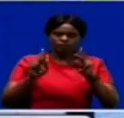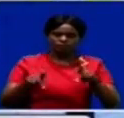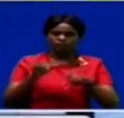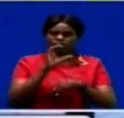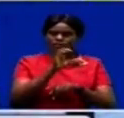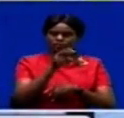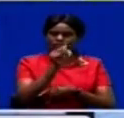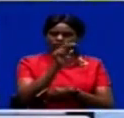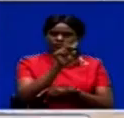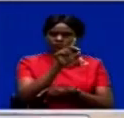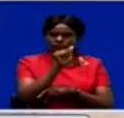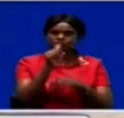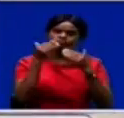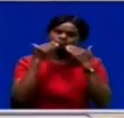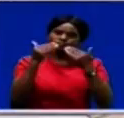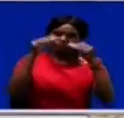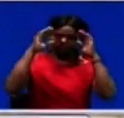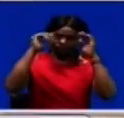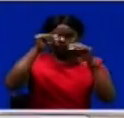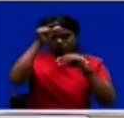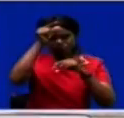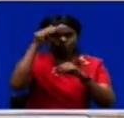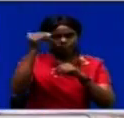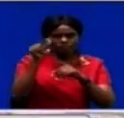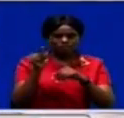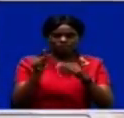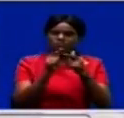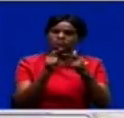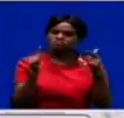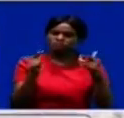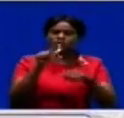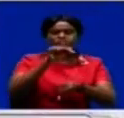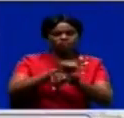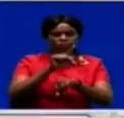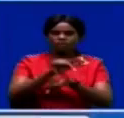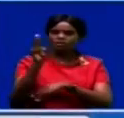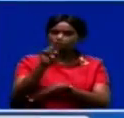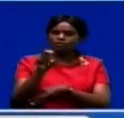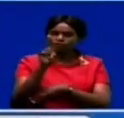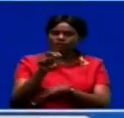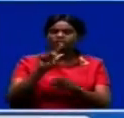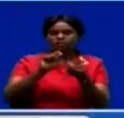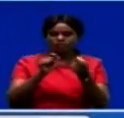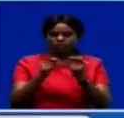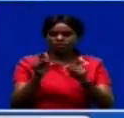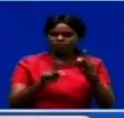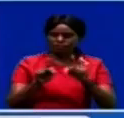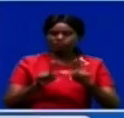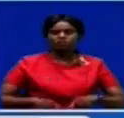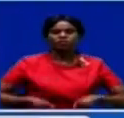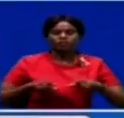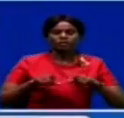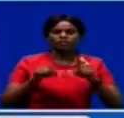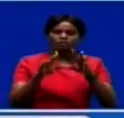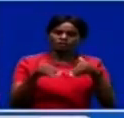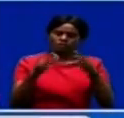Chanda has thanked President Edgar Lungu for bringing this multi-million-dollar project which would transform people's lives through the provision